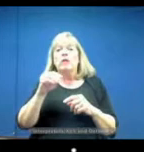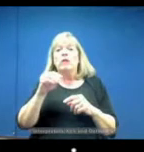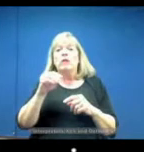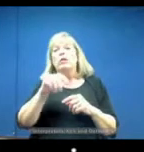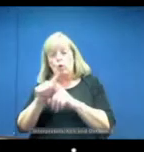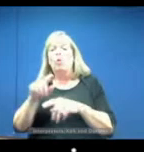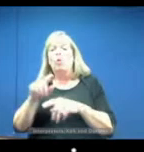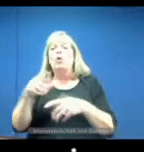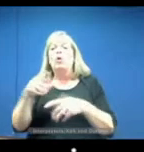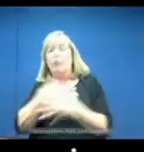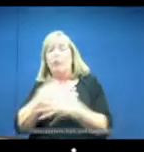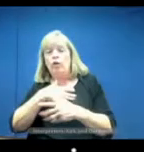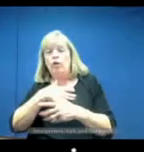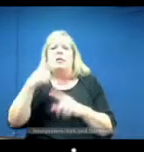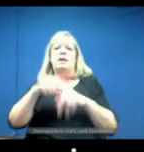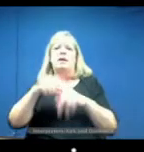consent.